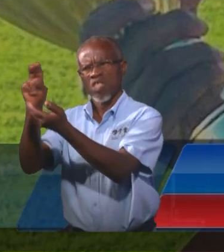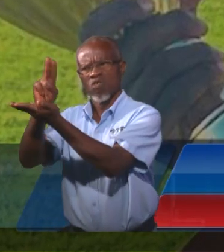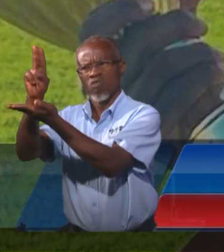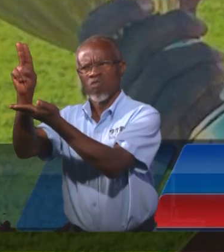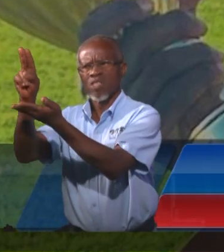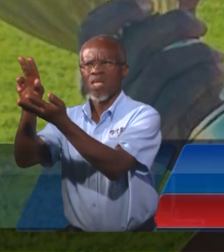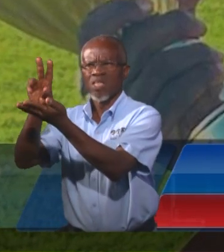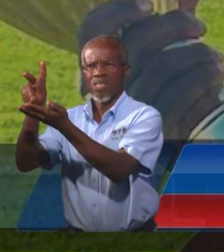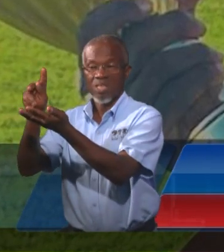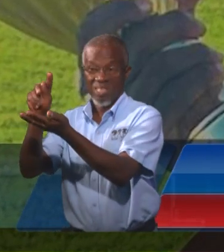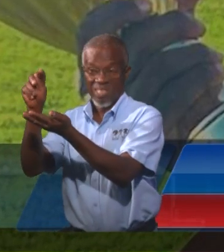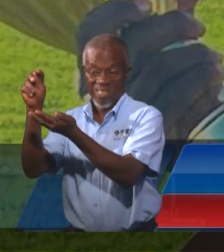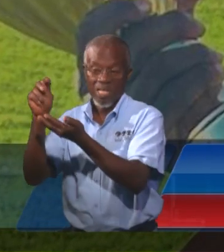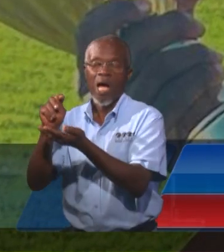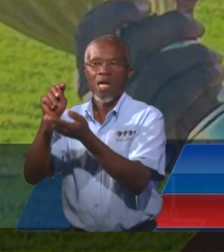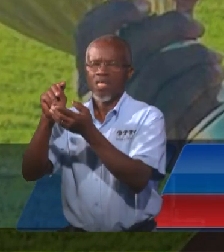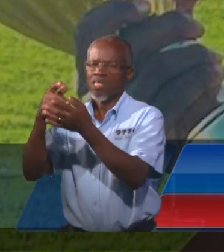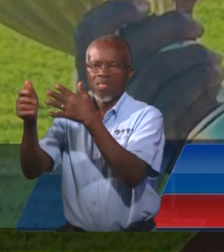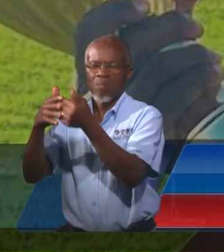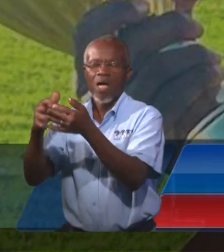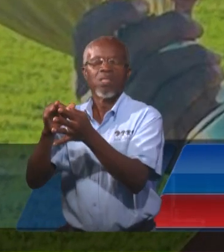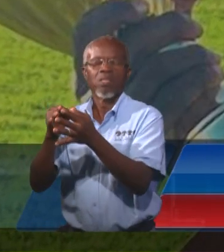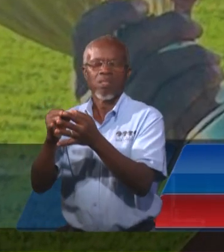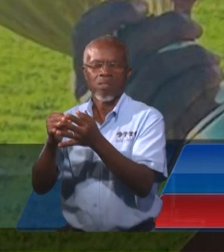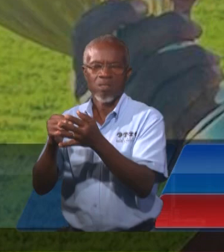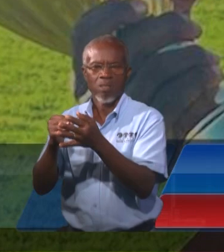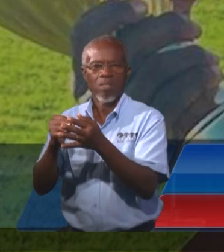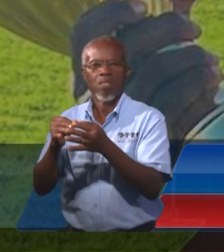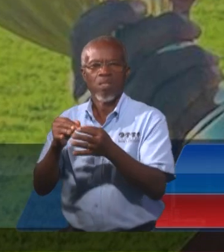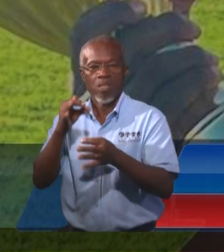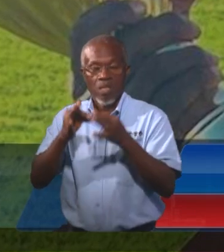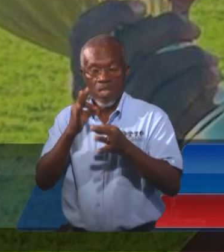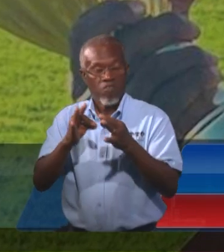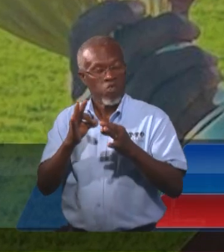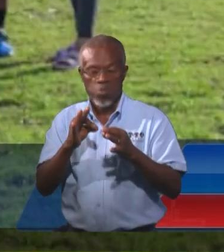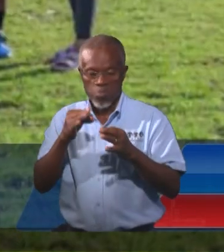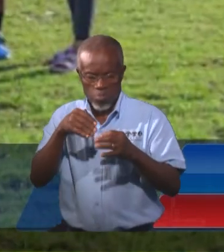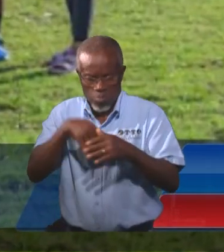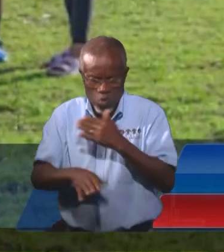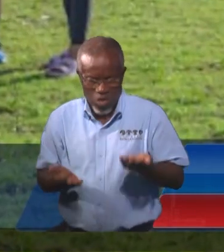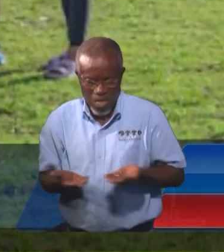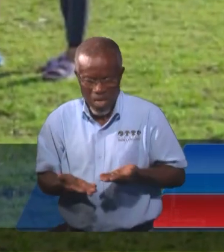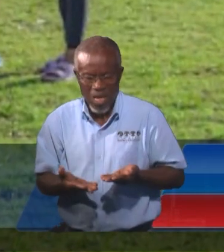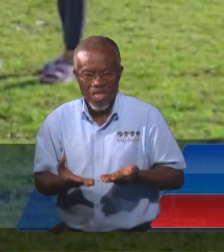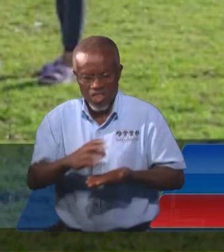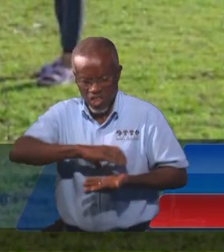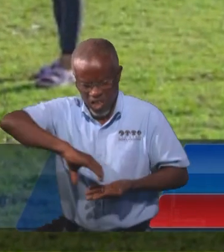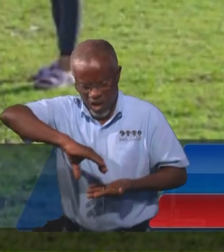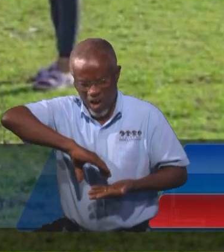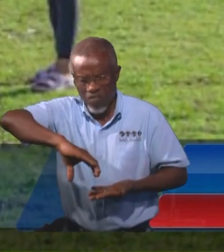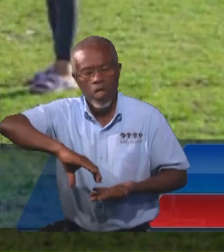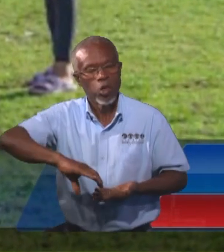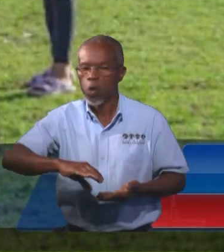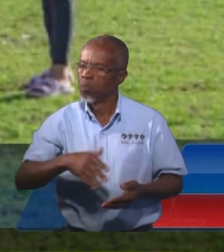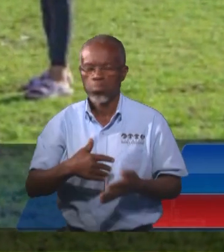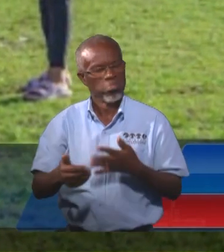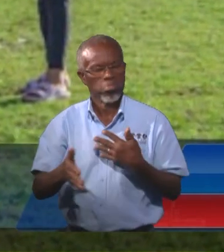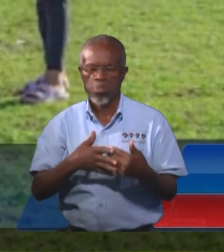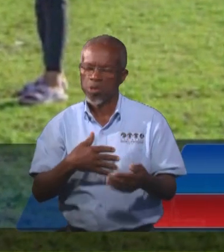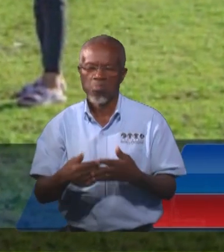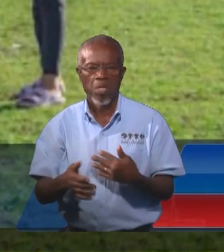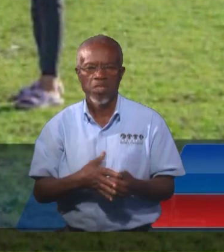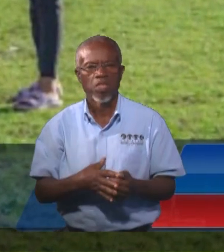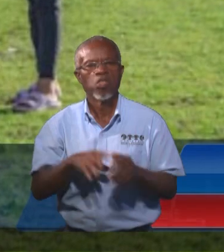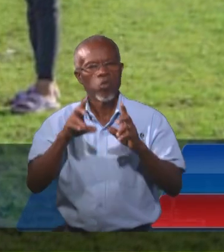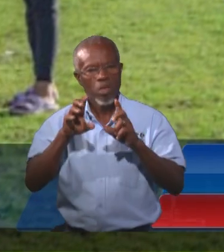you come from Charford Court, you could still become something or become what people deem as somebody. See me as an example